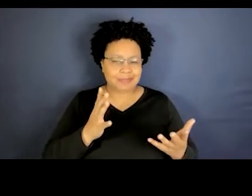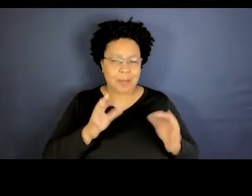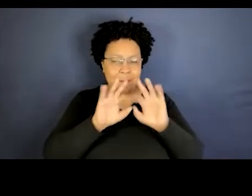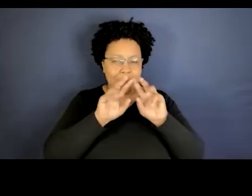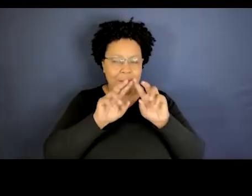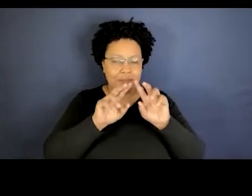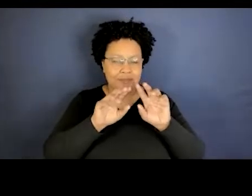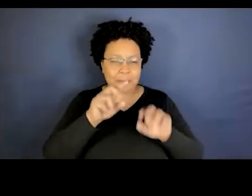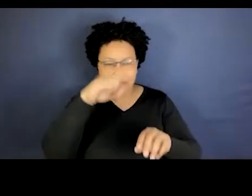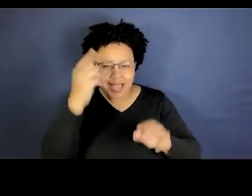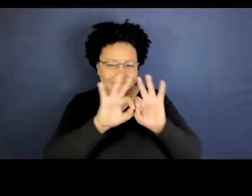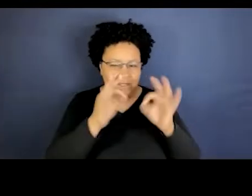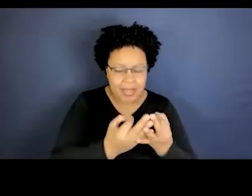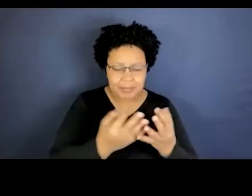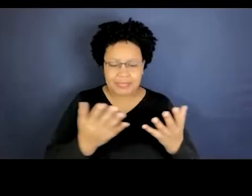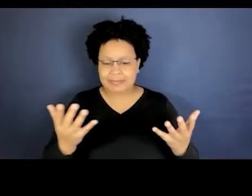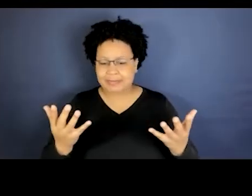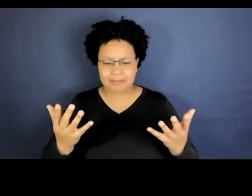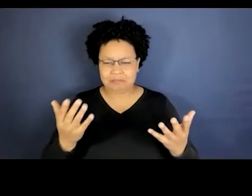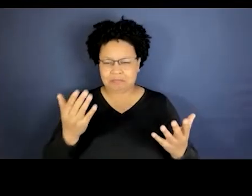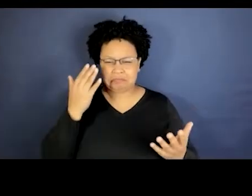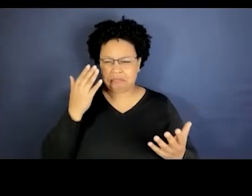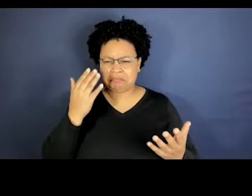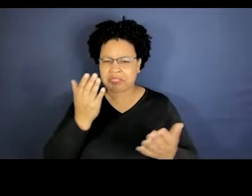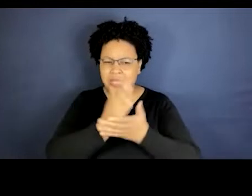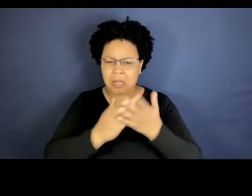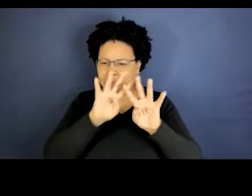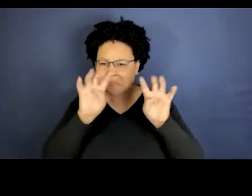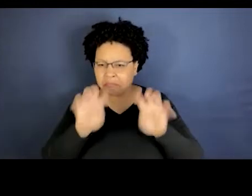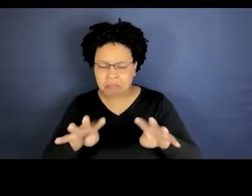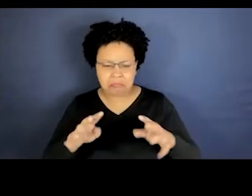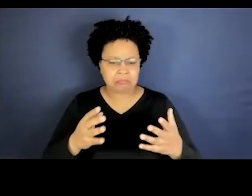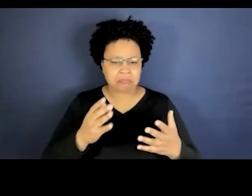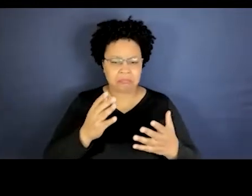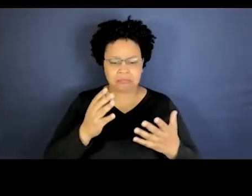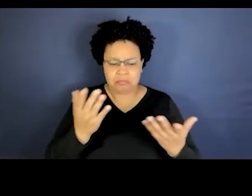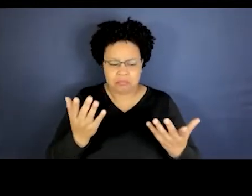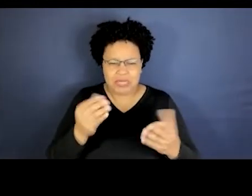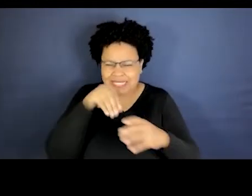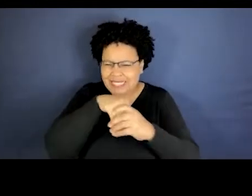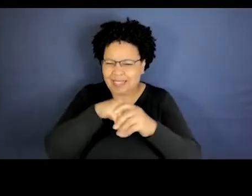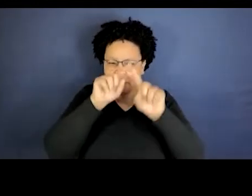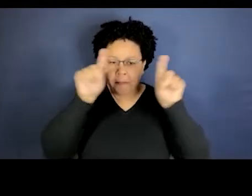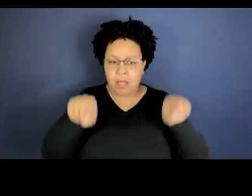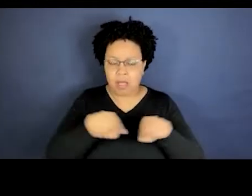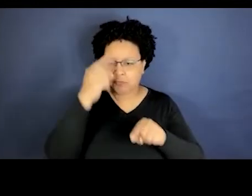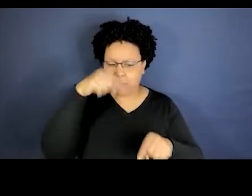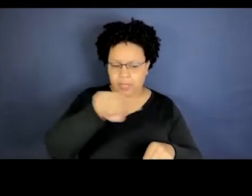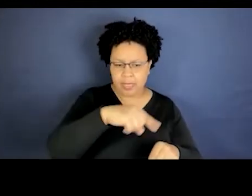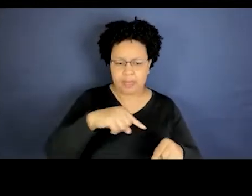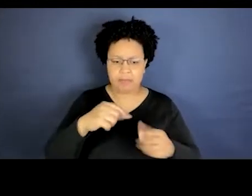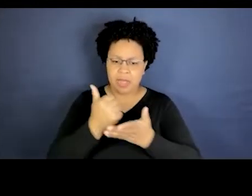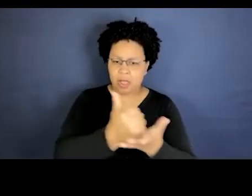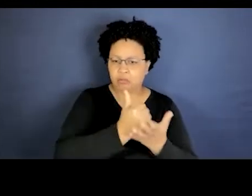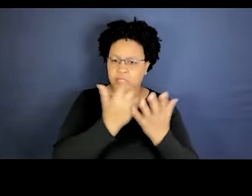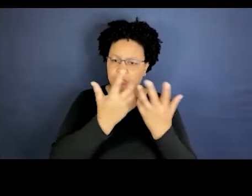families, what is a part of that advocacy? What's inside of the box that really makes it work? So what I was able to